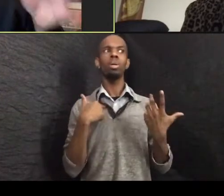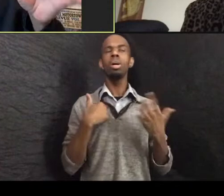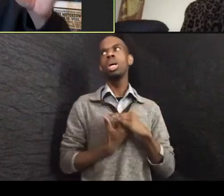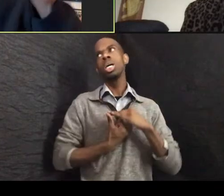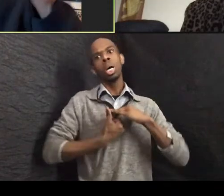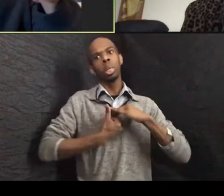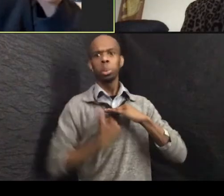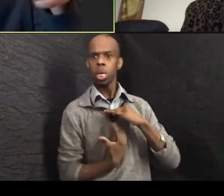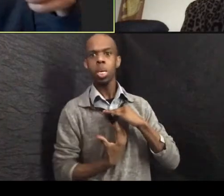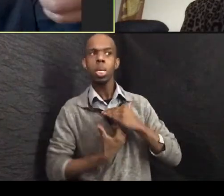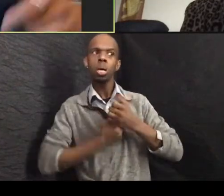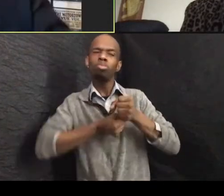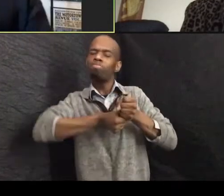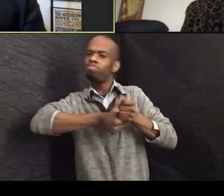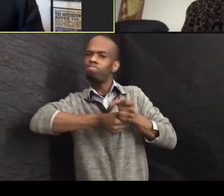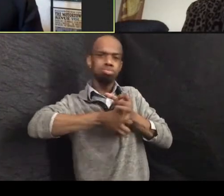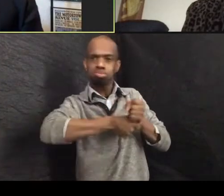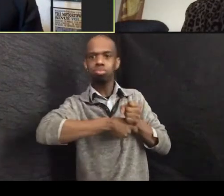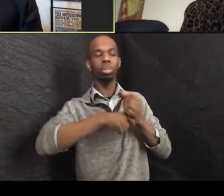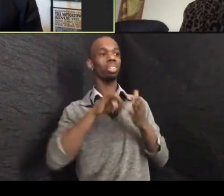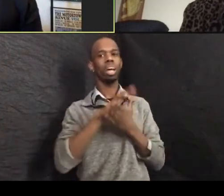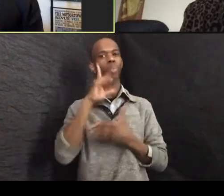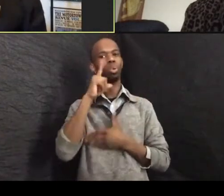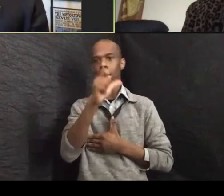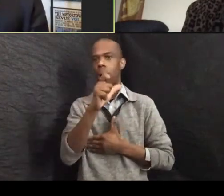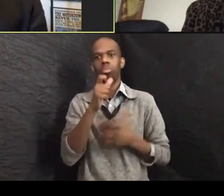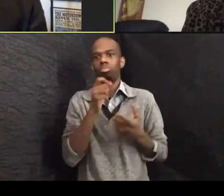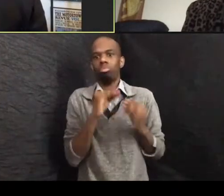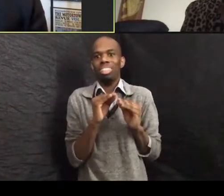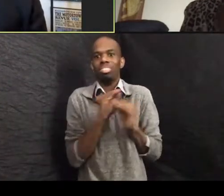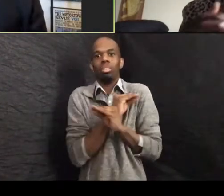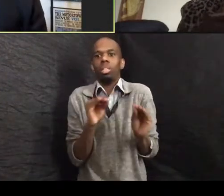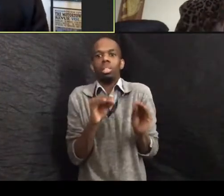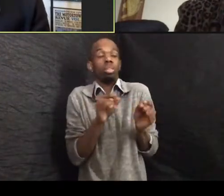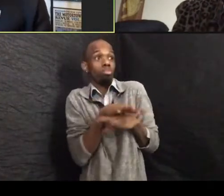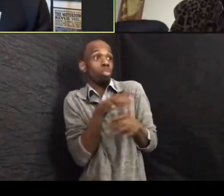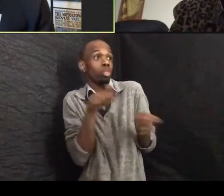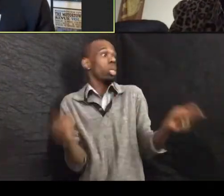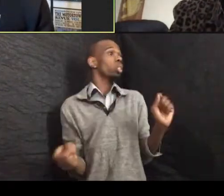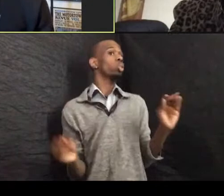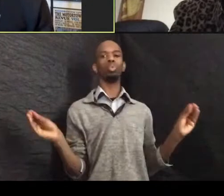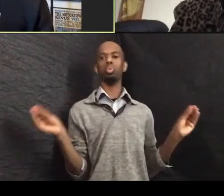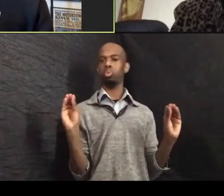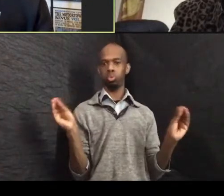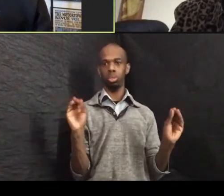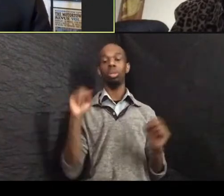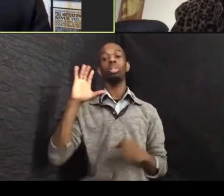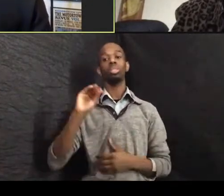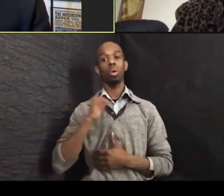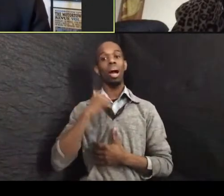actually wake them up. You know what I'm saying? I actually gotta say, yo, this is happening. My voice matters, right?